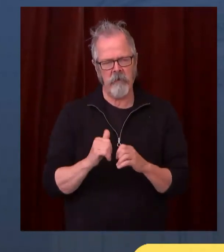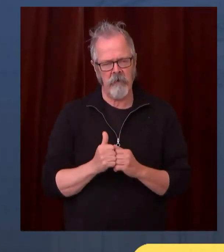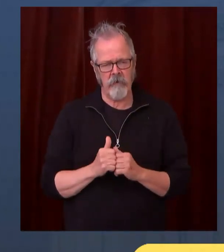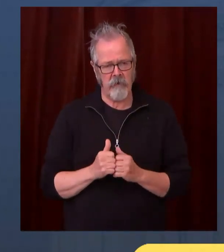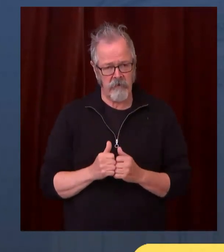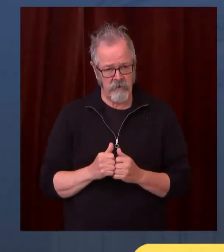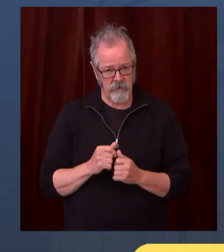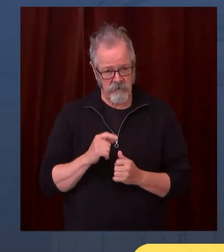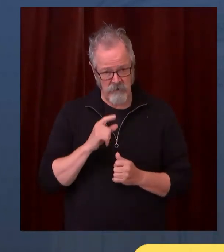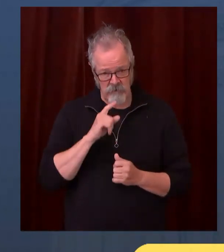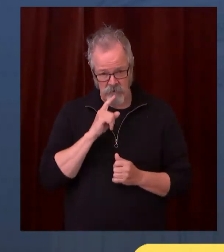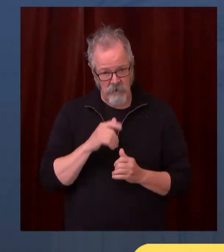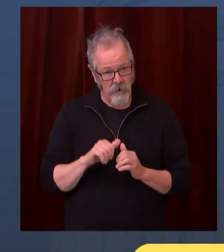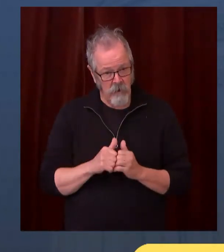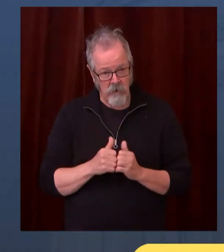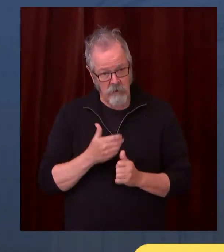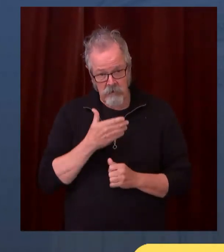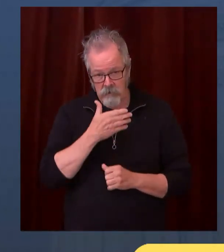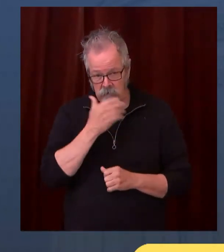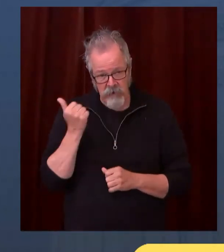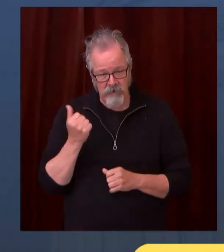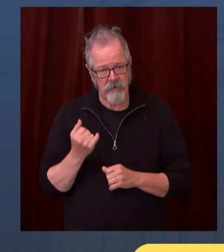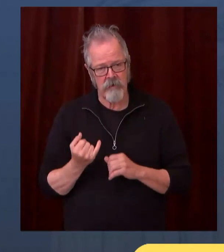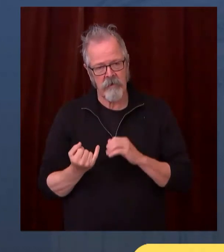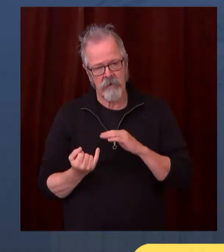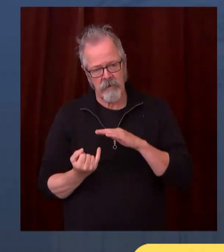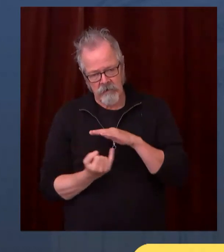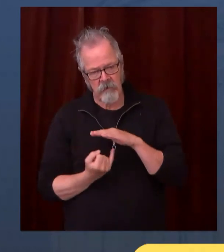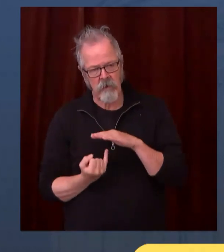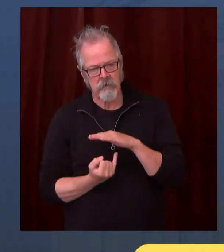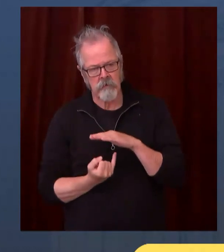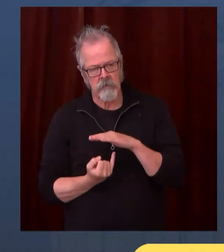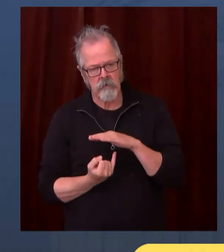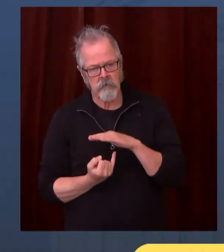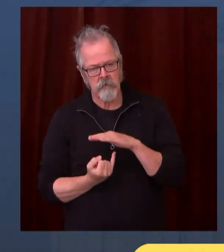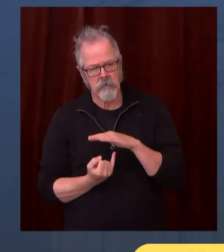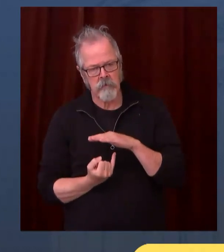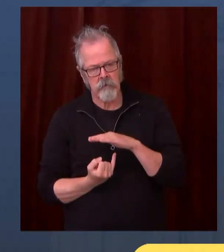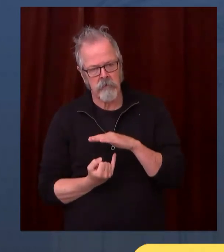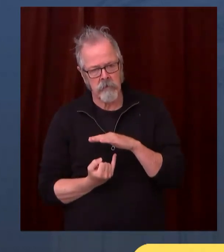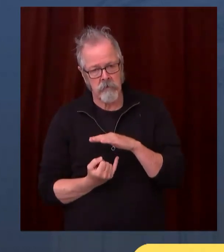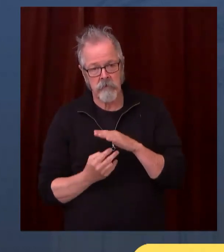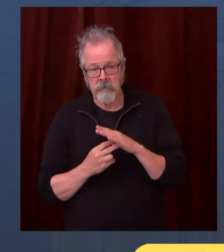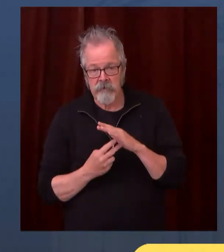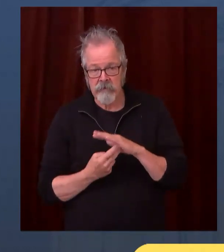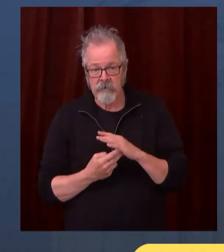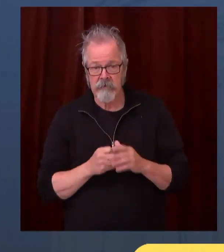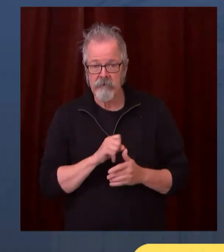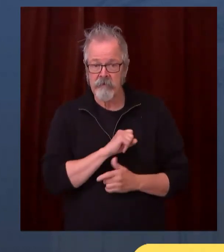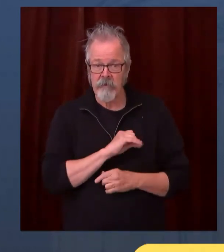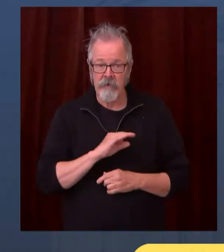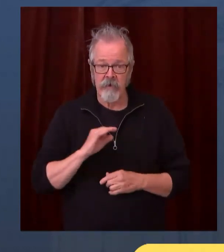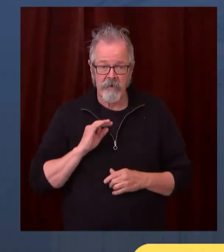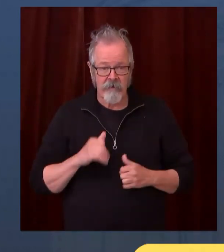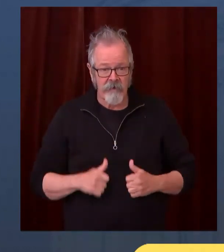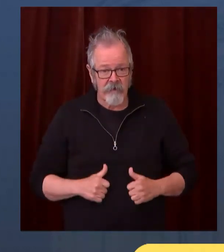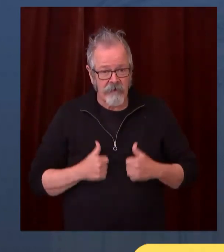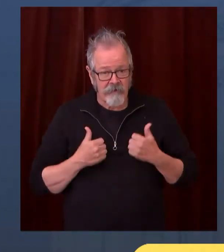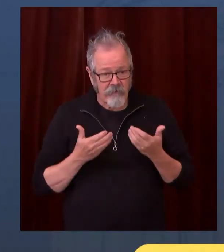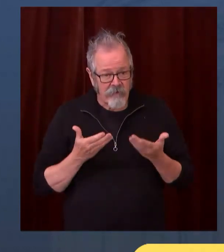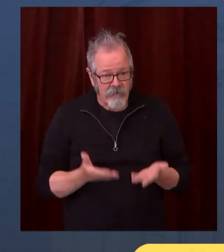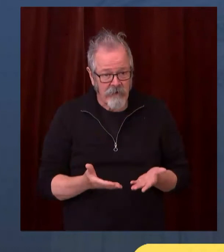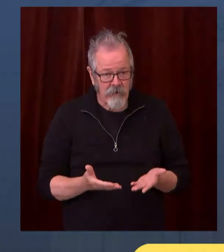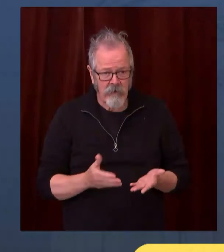from outside. That means you have to have all of your staff live in the long-term care facility and never go home to visit their relatives. And that just isn't